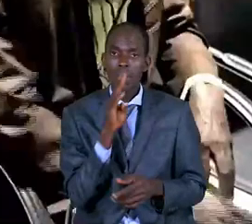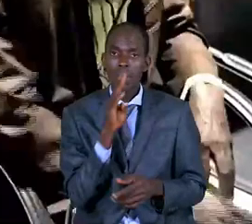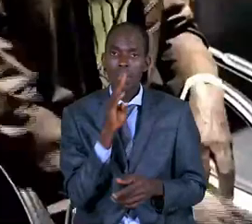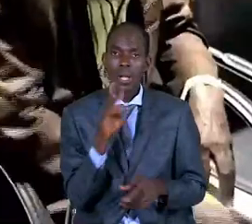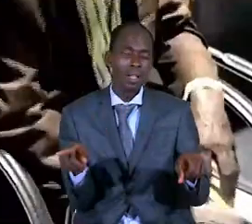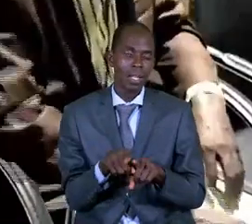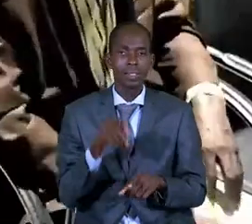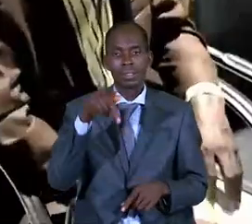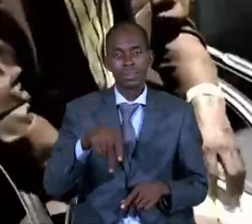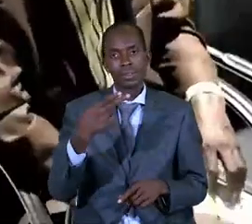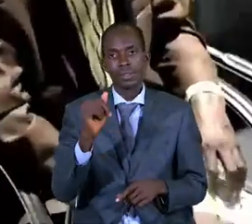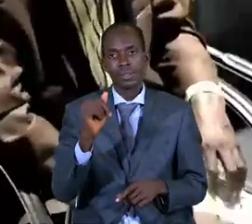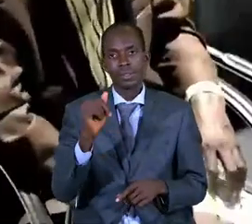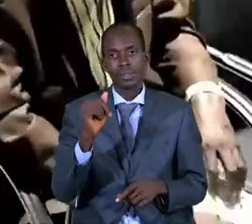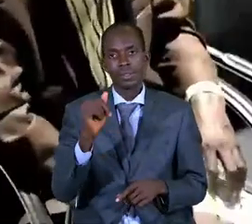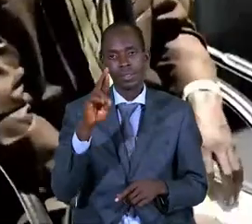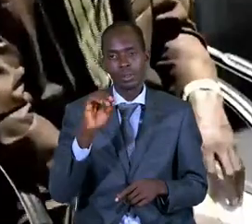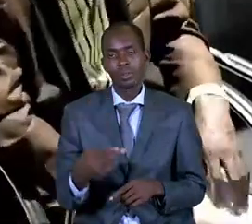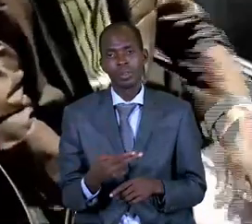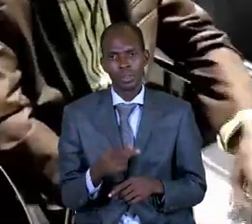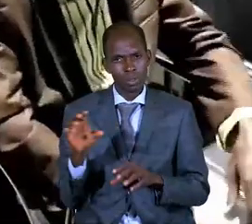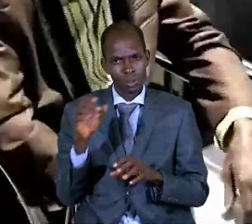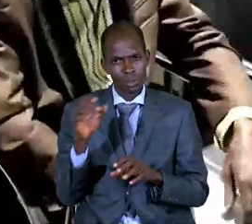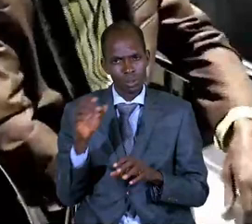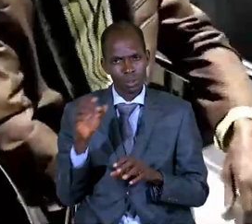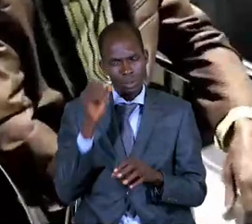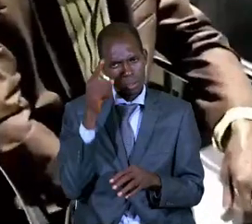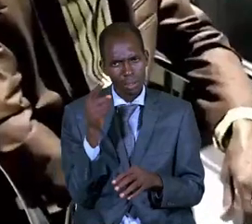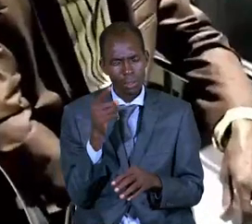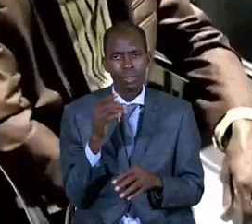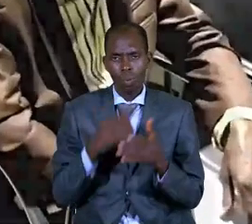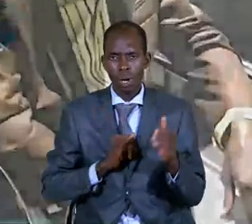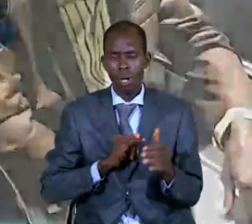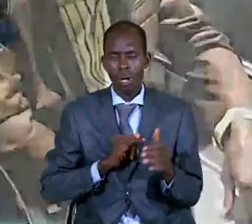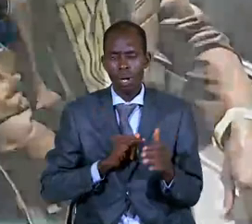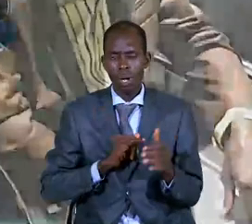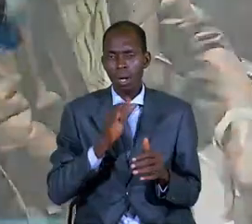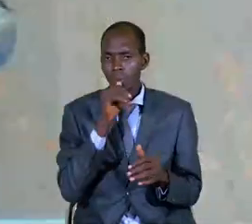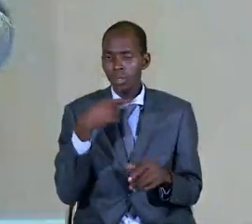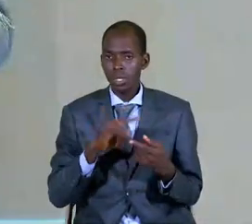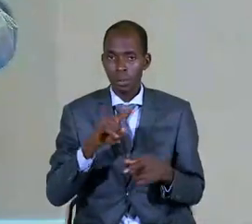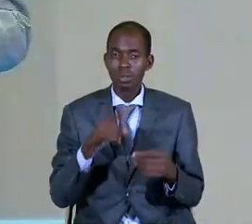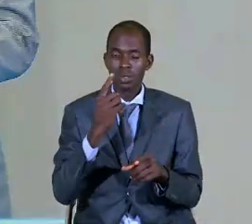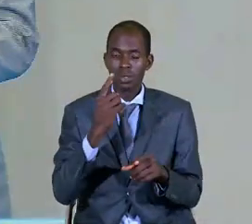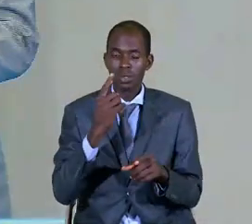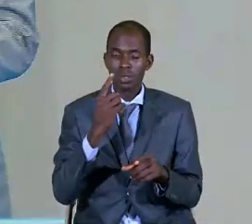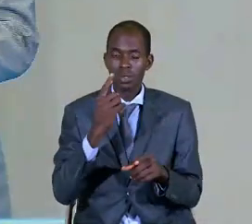Pharaoh. Before you even know what I'm going to say about him, if you should say amen to